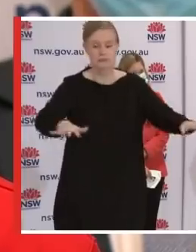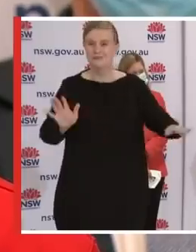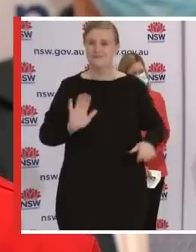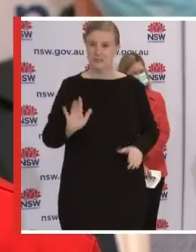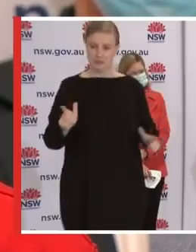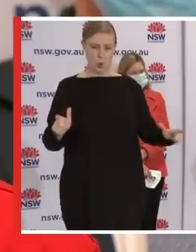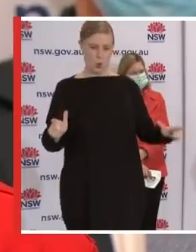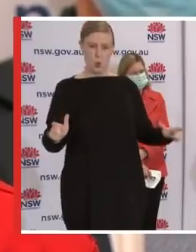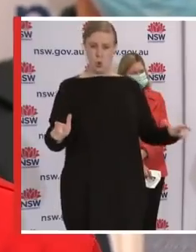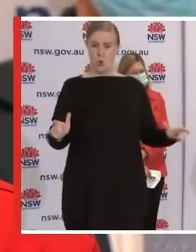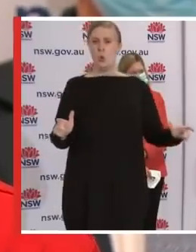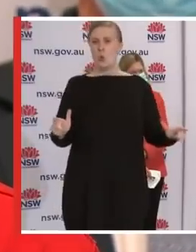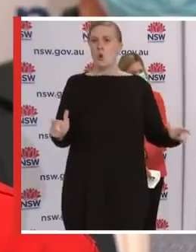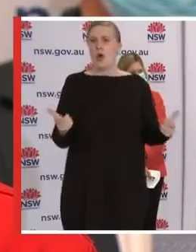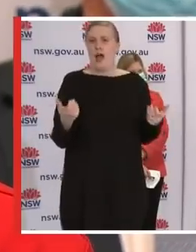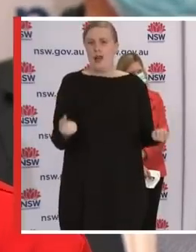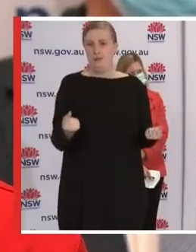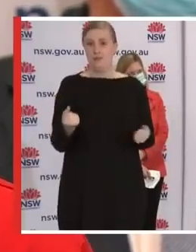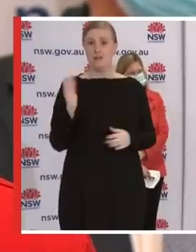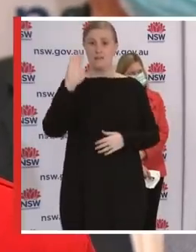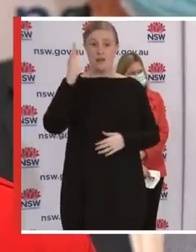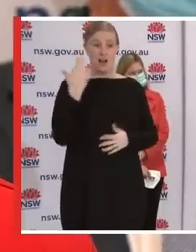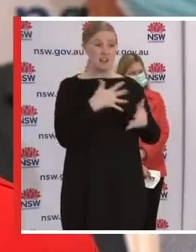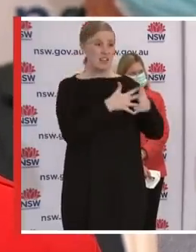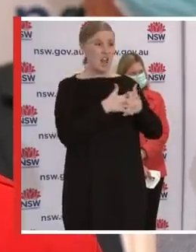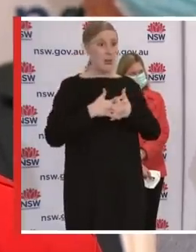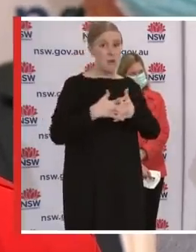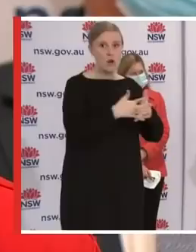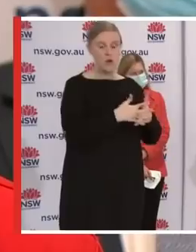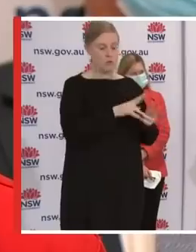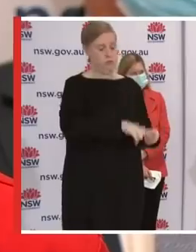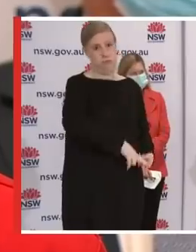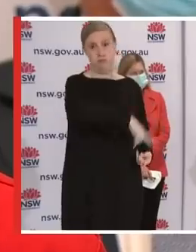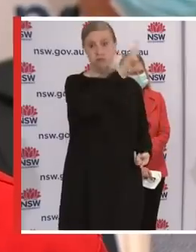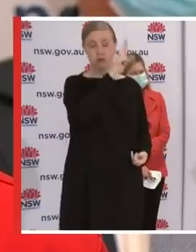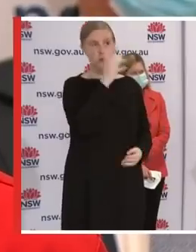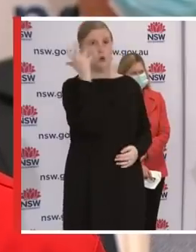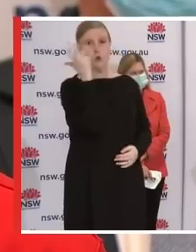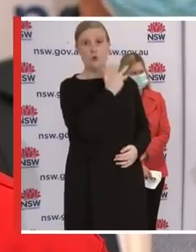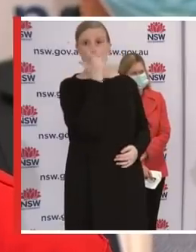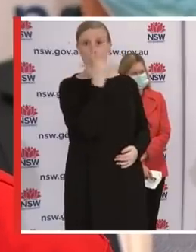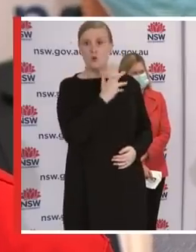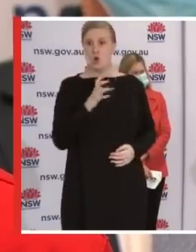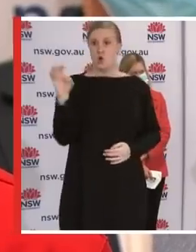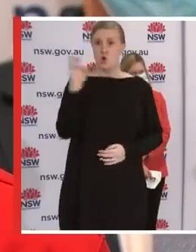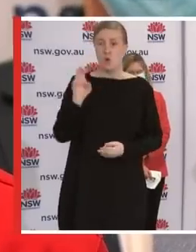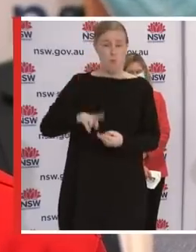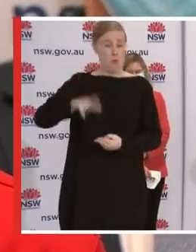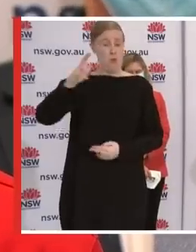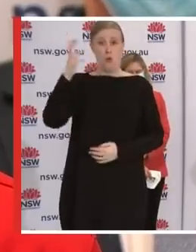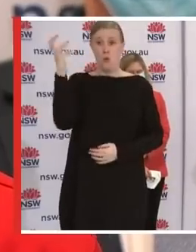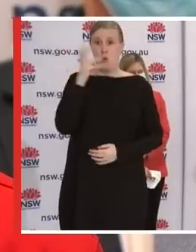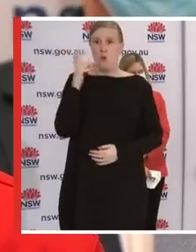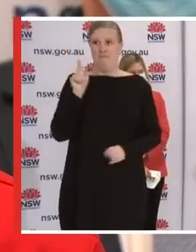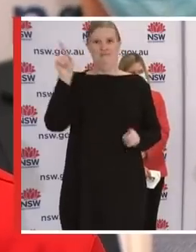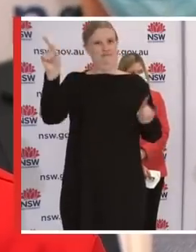UK, through Europe. So we can look at their numbers for how many people need to be in ICU and